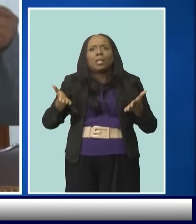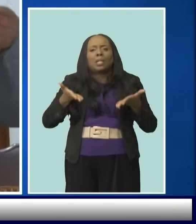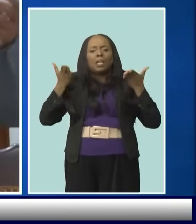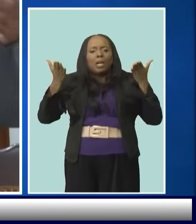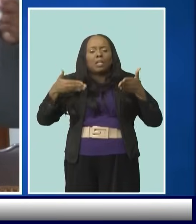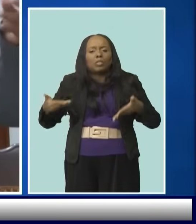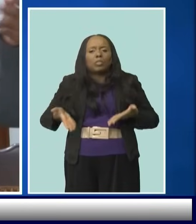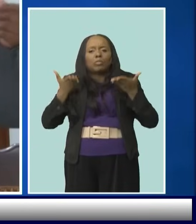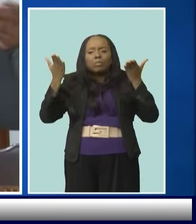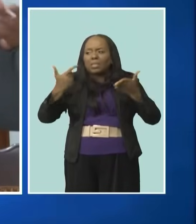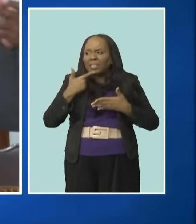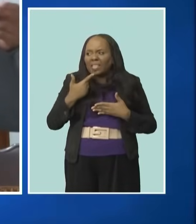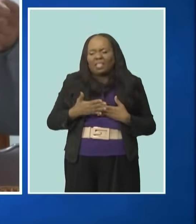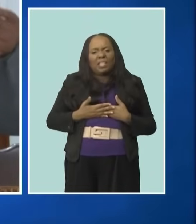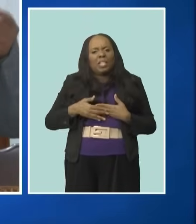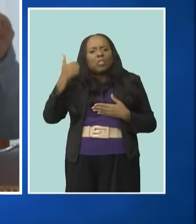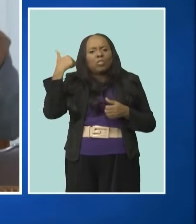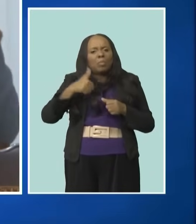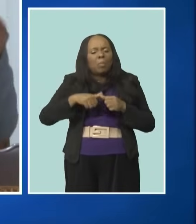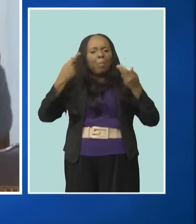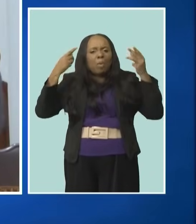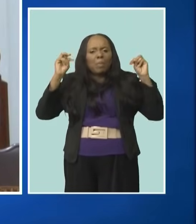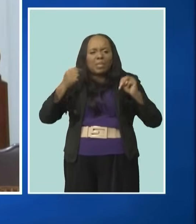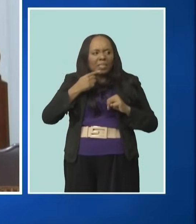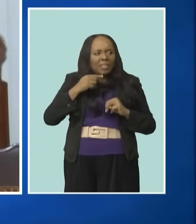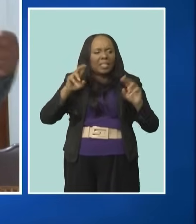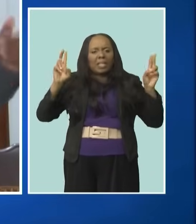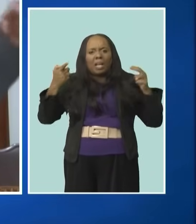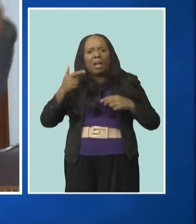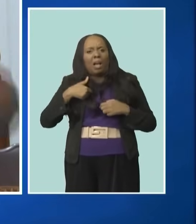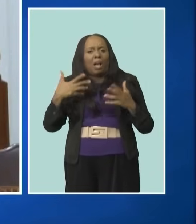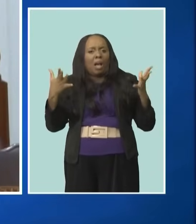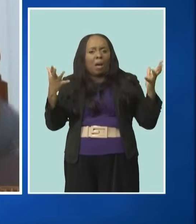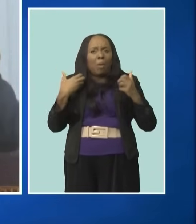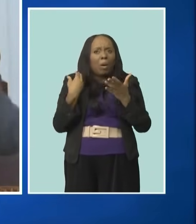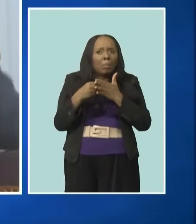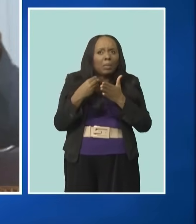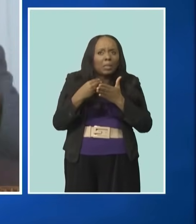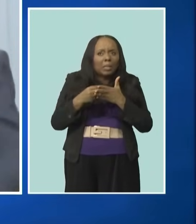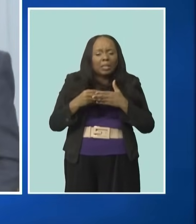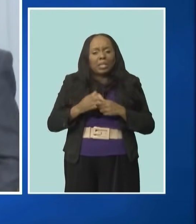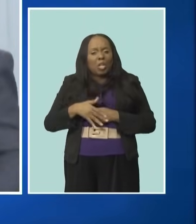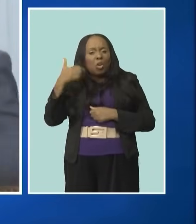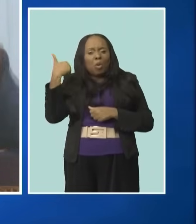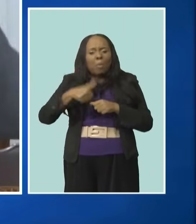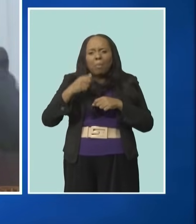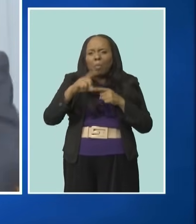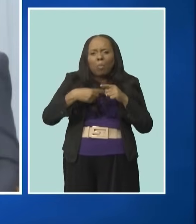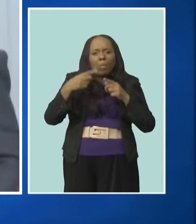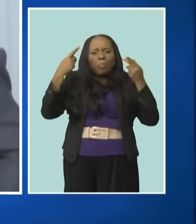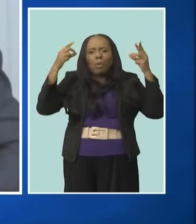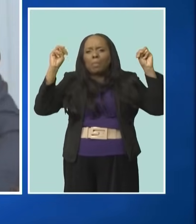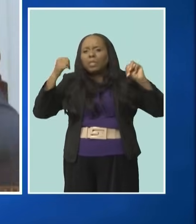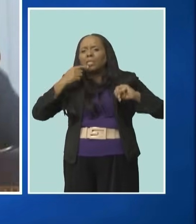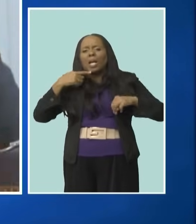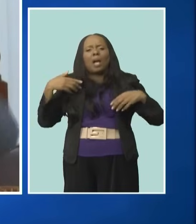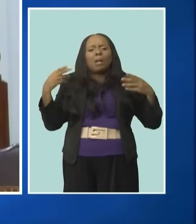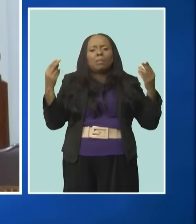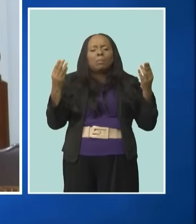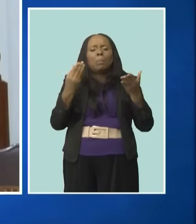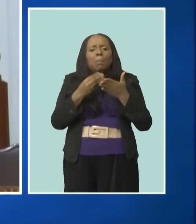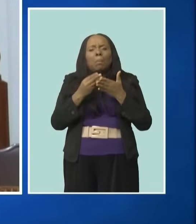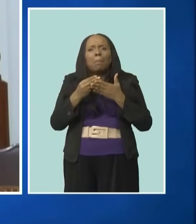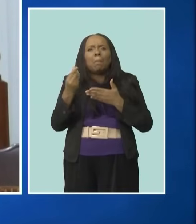money. Many Barbadians remember this. I want money. With the snapping of the hands and all, as though you are in a